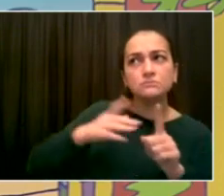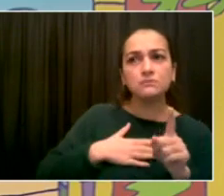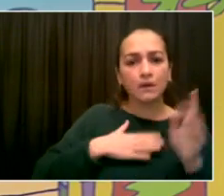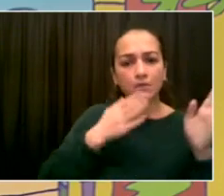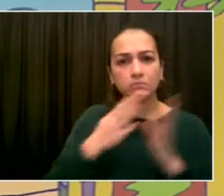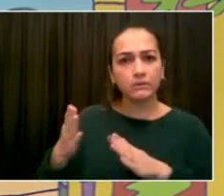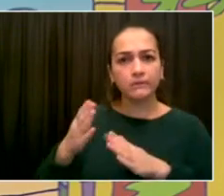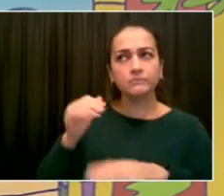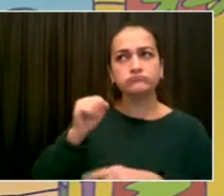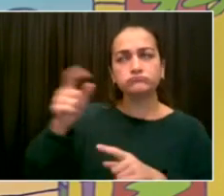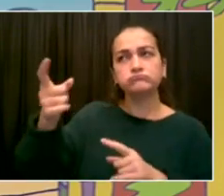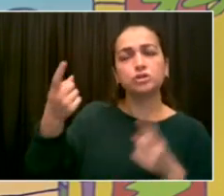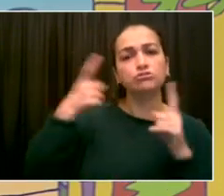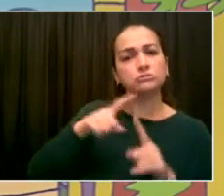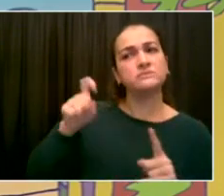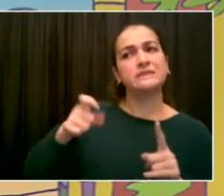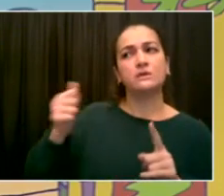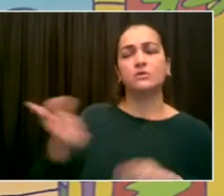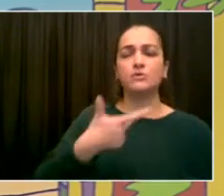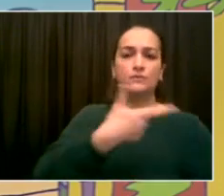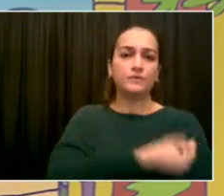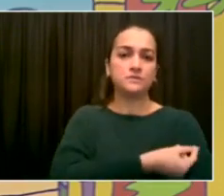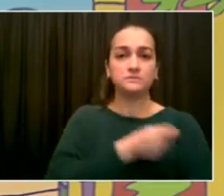The other question I had was about,